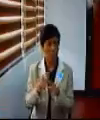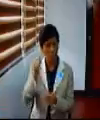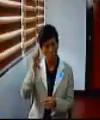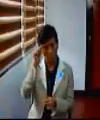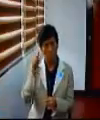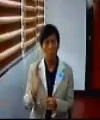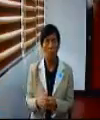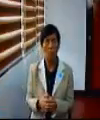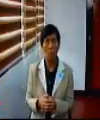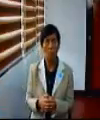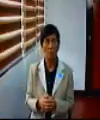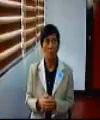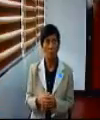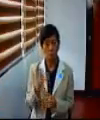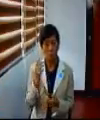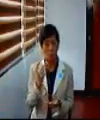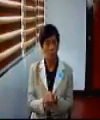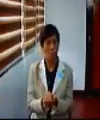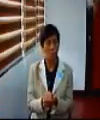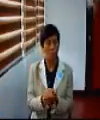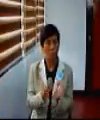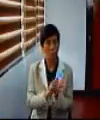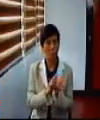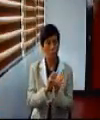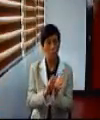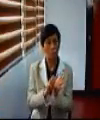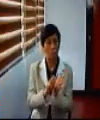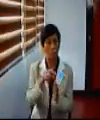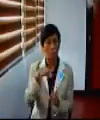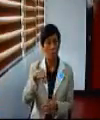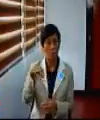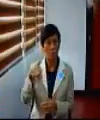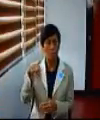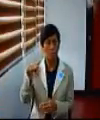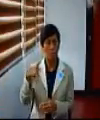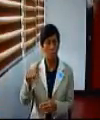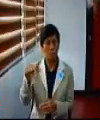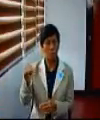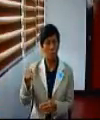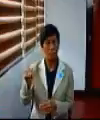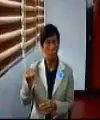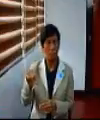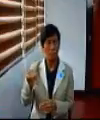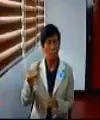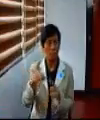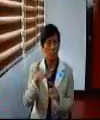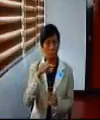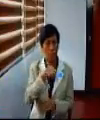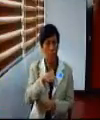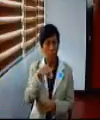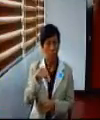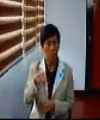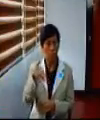is remarked as Exhibit QQQQ to